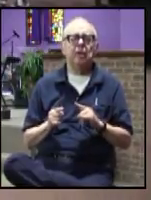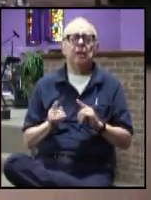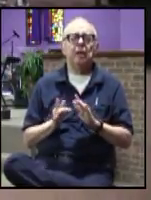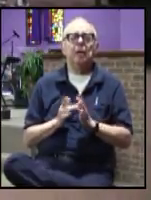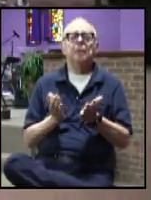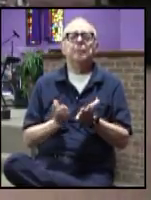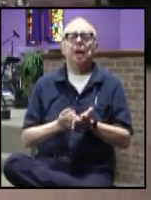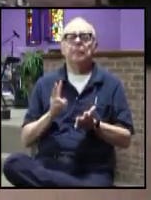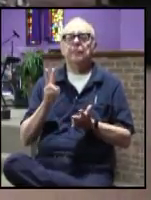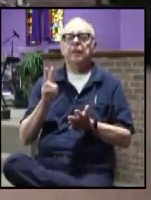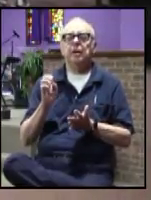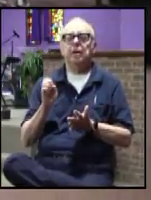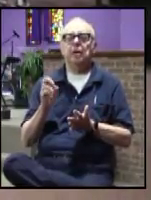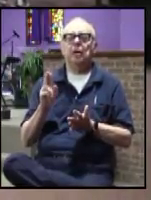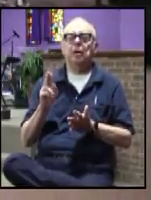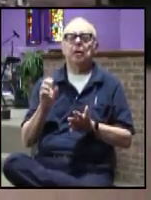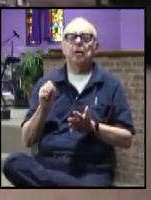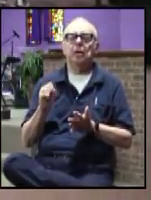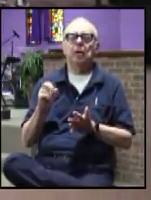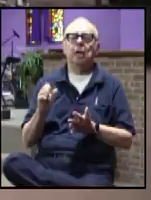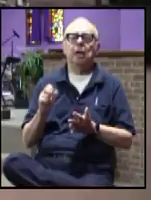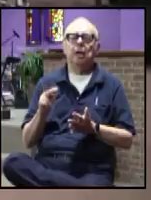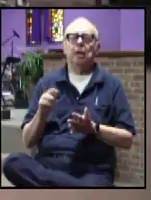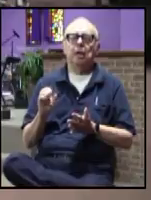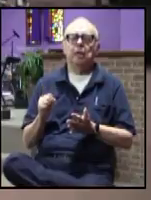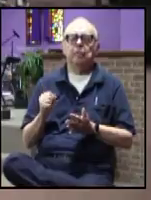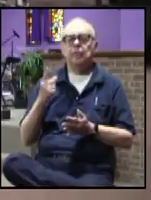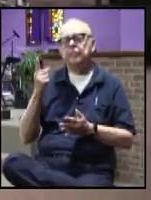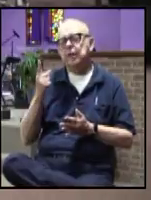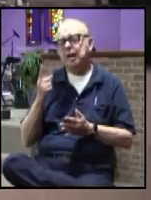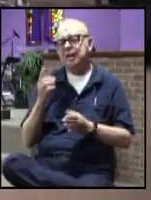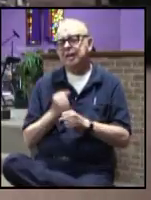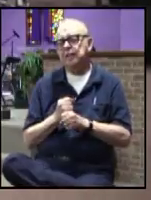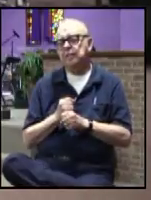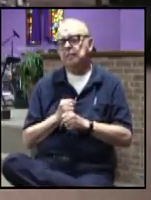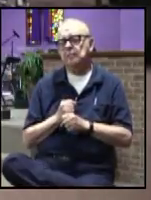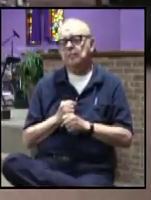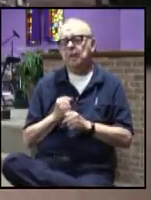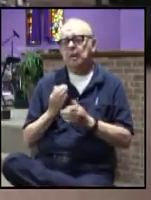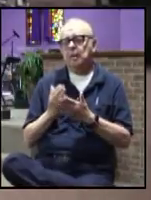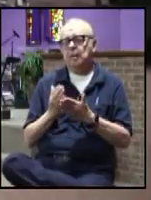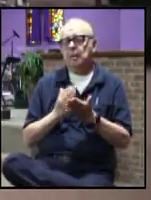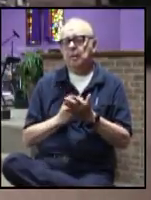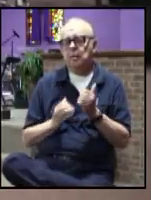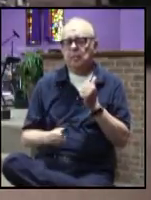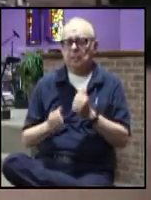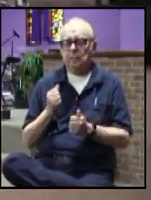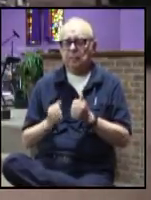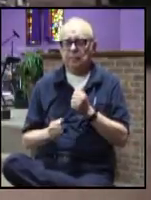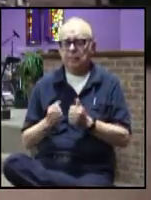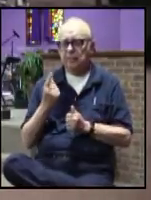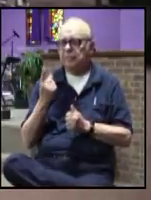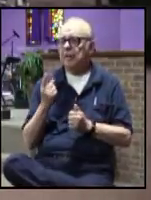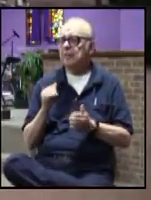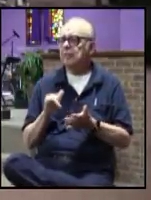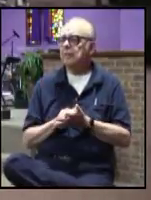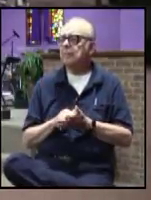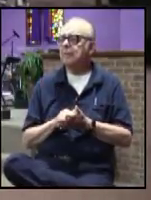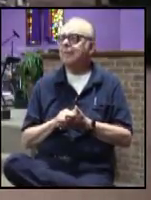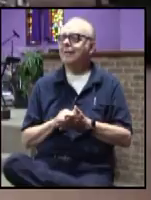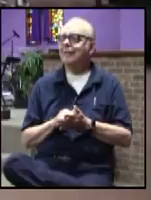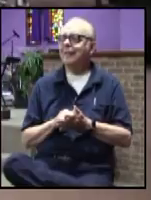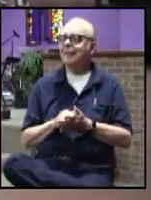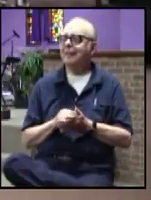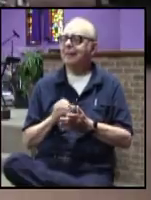of help hopefully understand and get the message across as to which one kind of looked pretty good with this. And